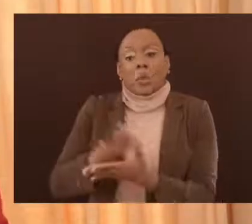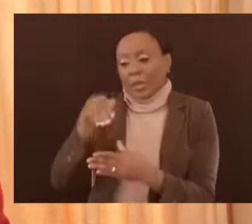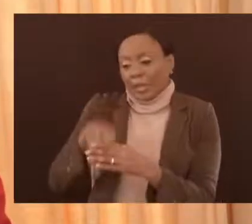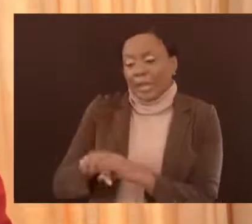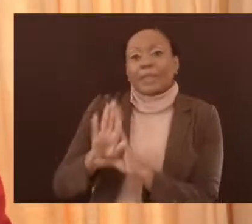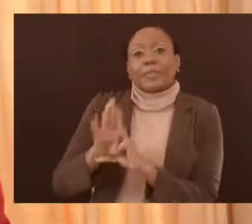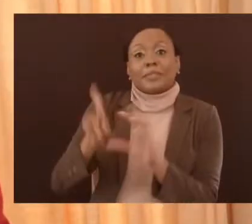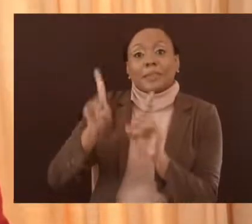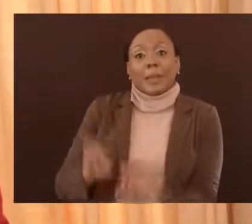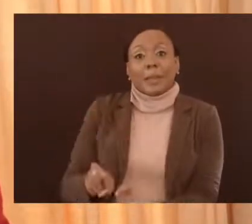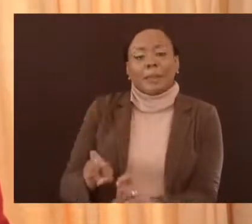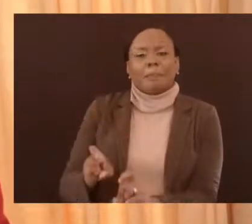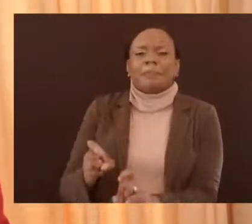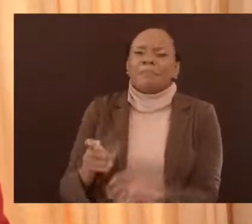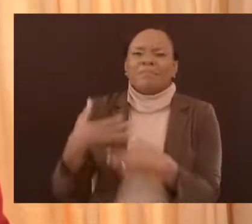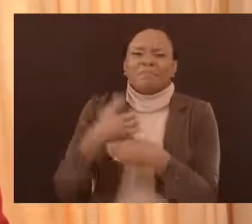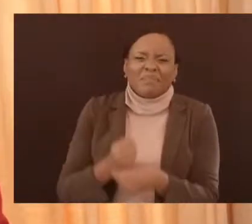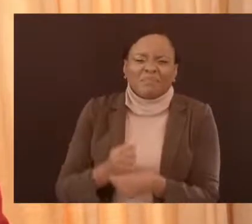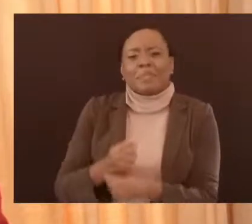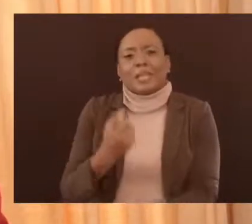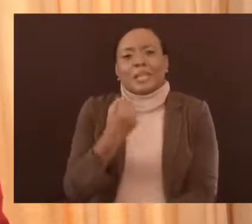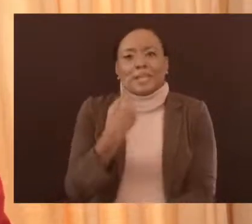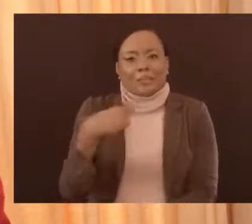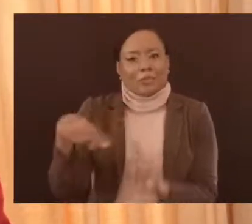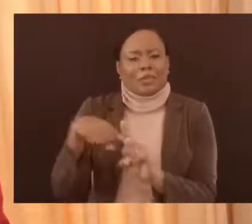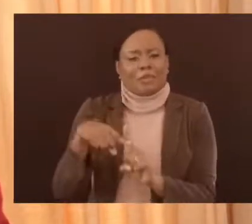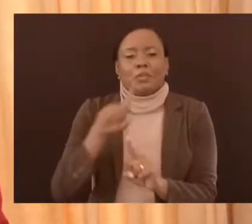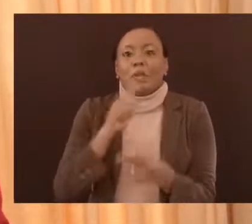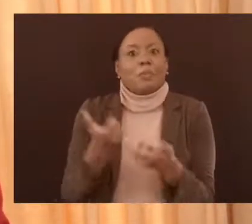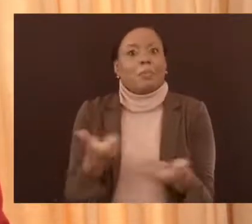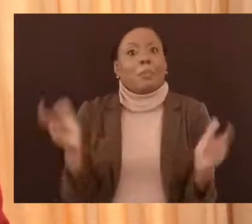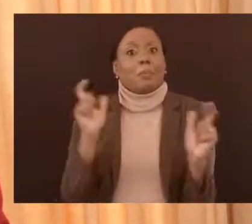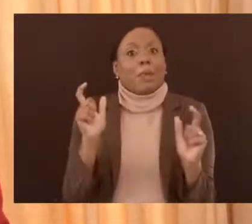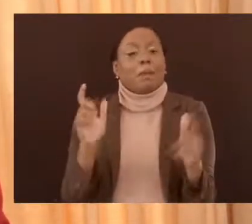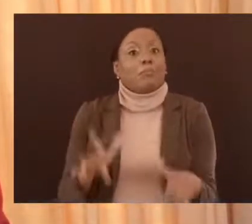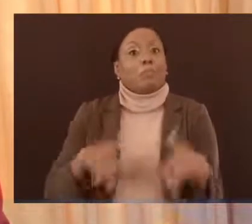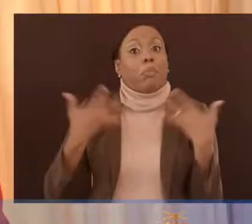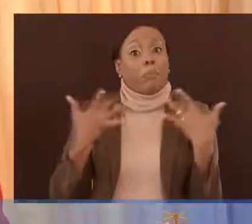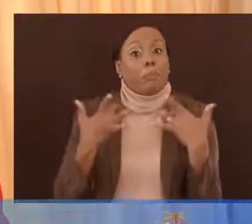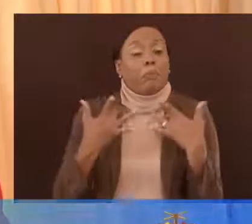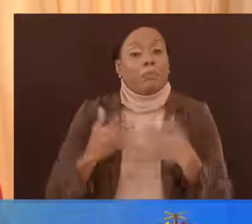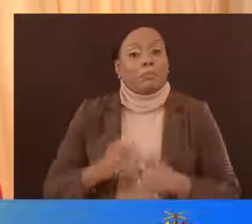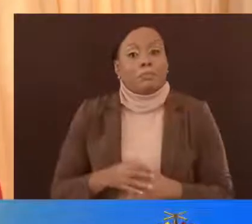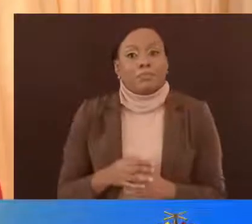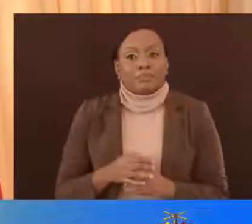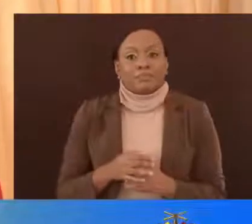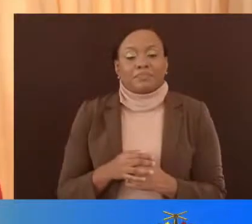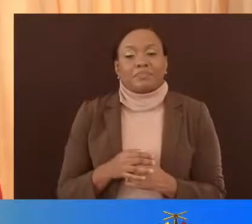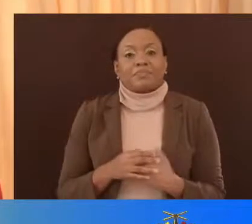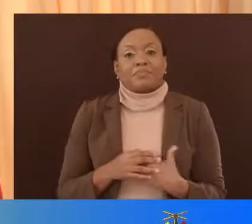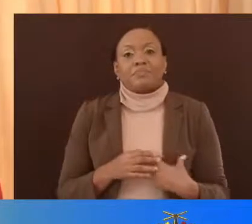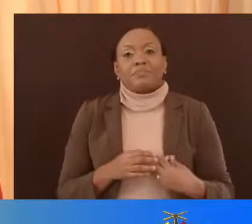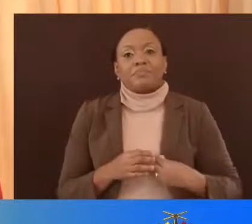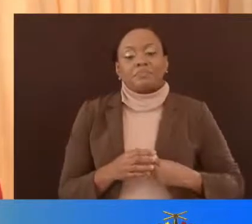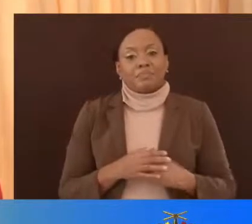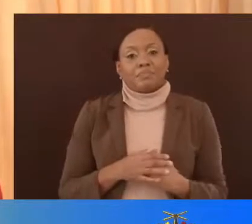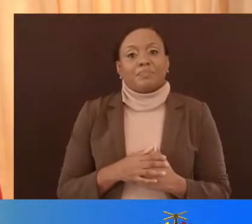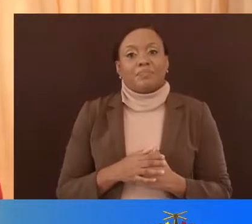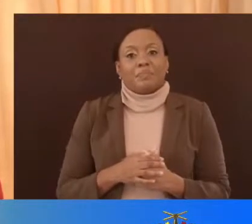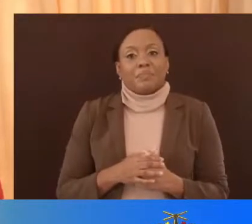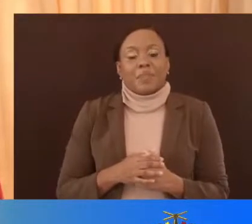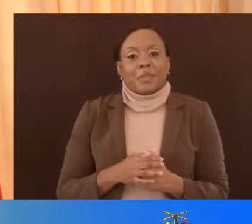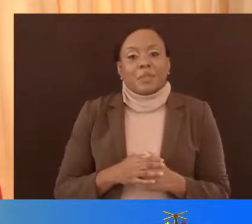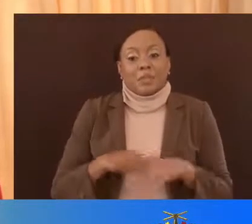or 11+, is really a major event in our annual calendar. It essentially just signals the transition